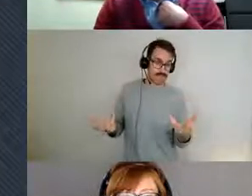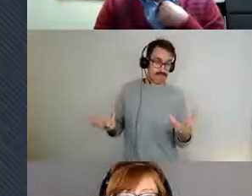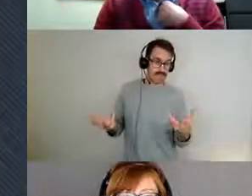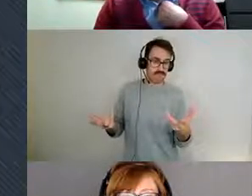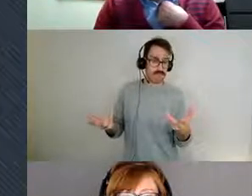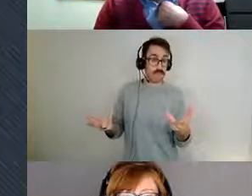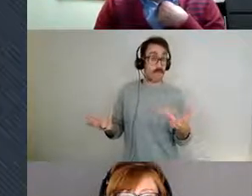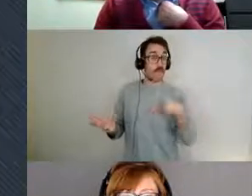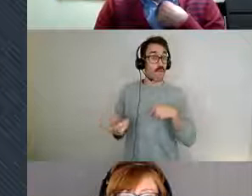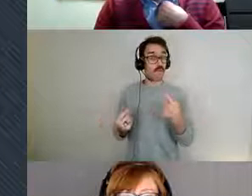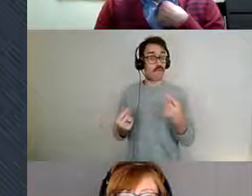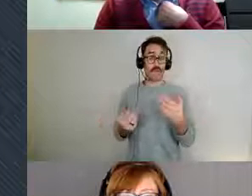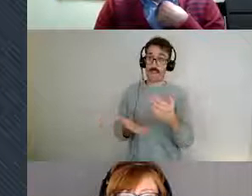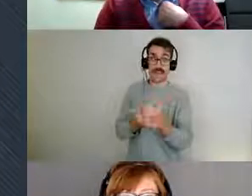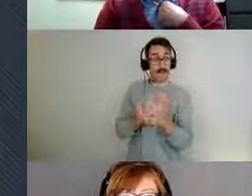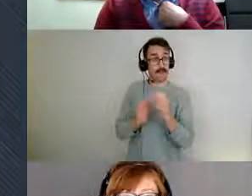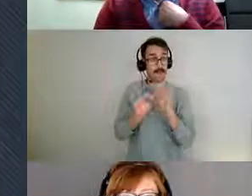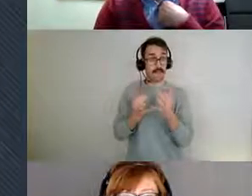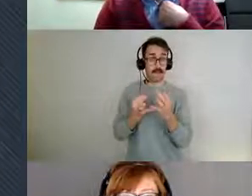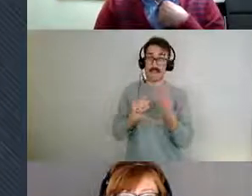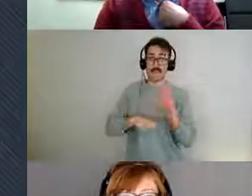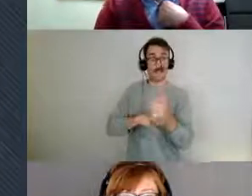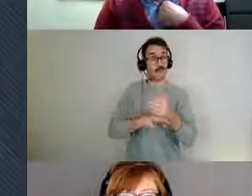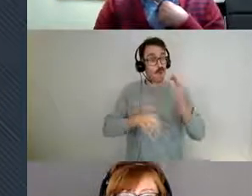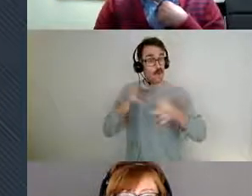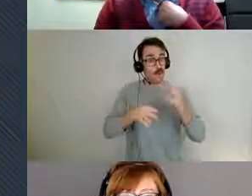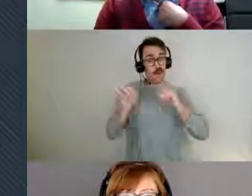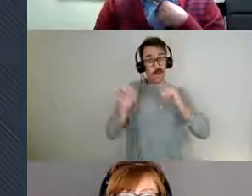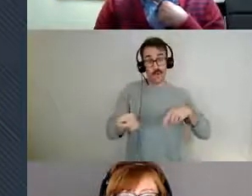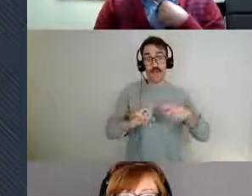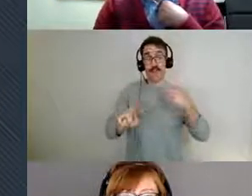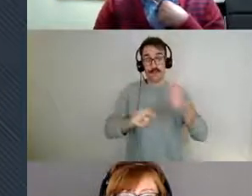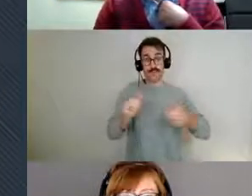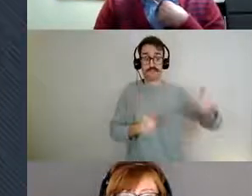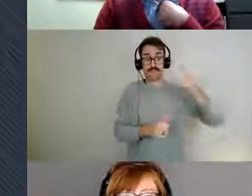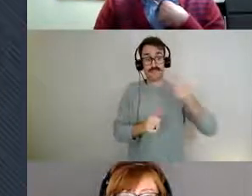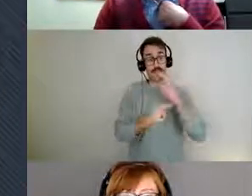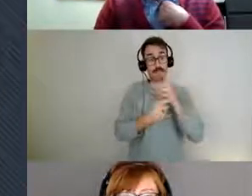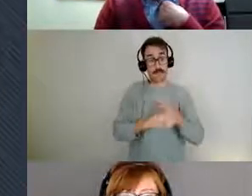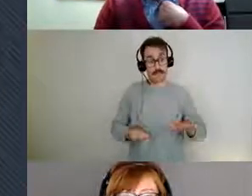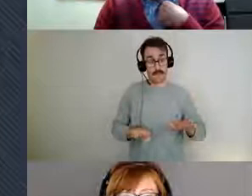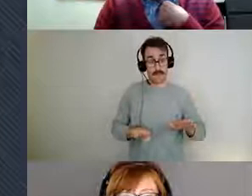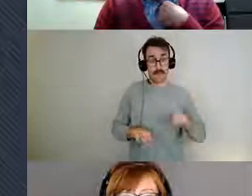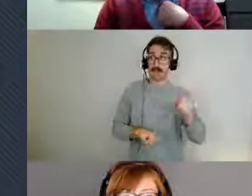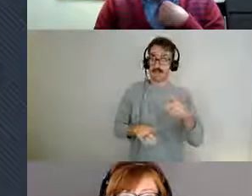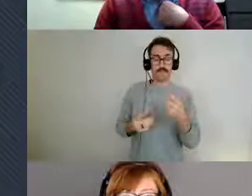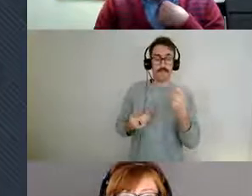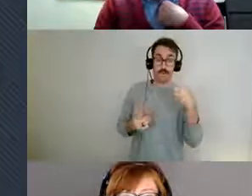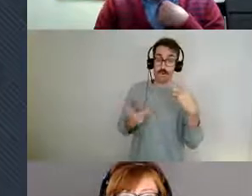the family getting a court order from the Justice of Peace to help